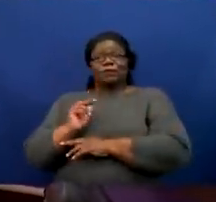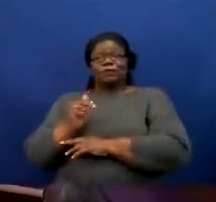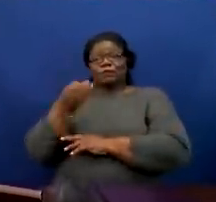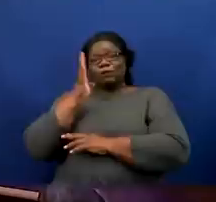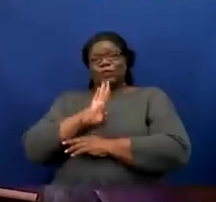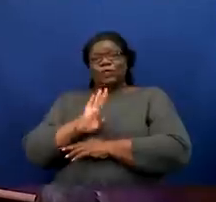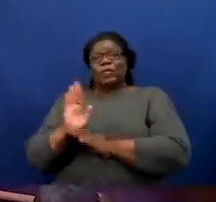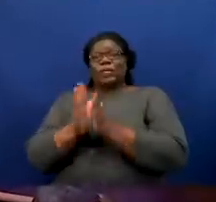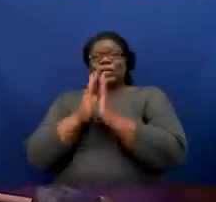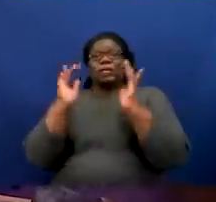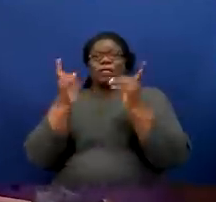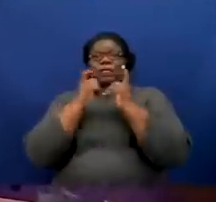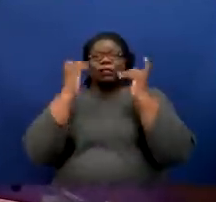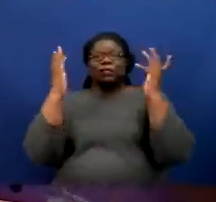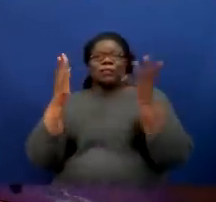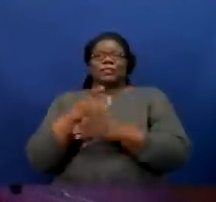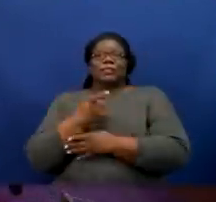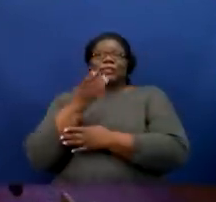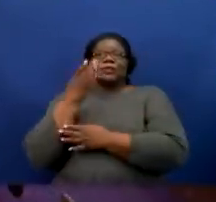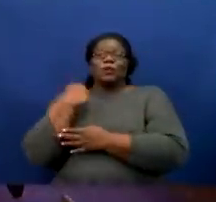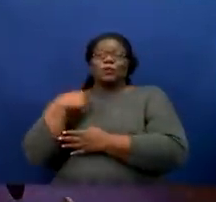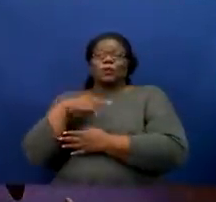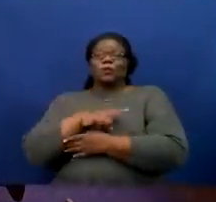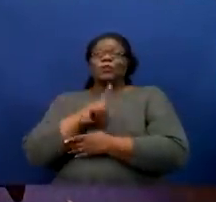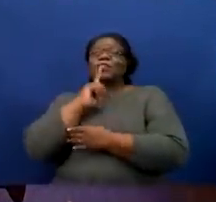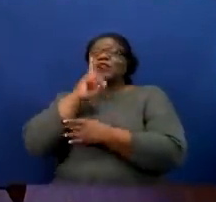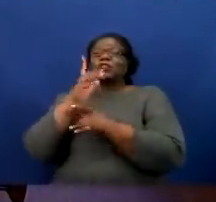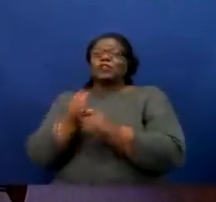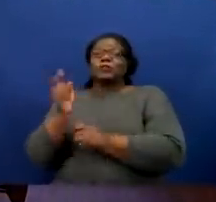Hallelujah. He is faithful.